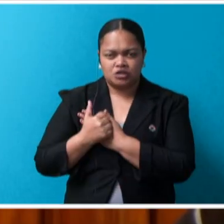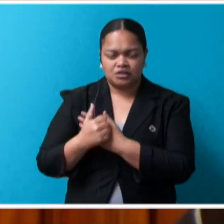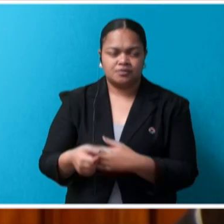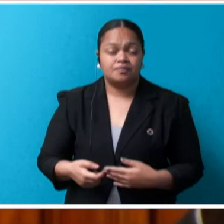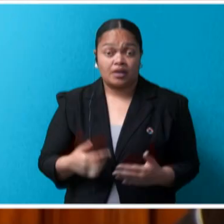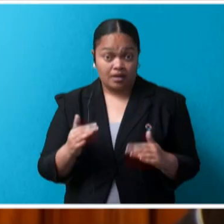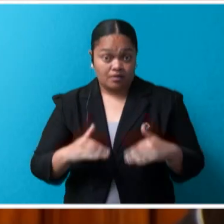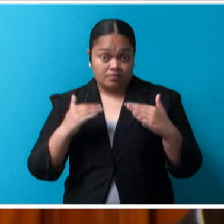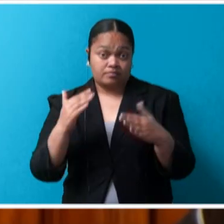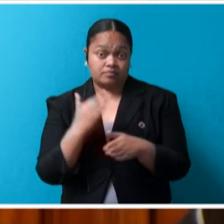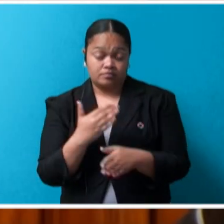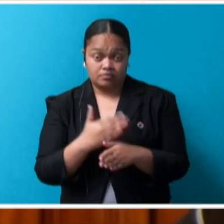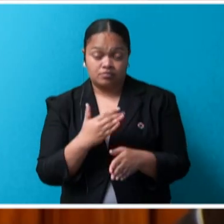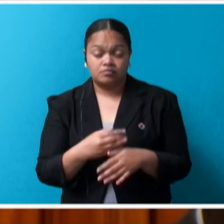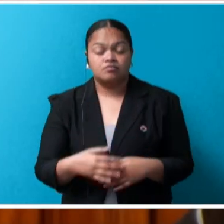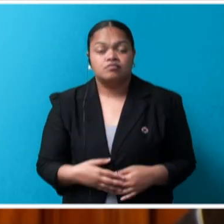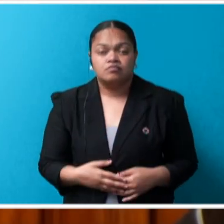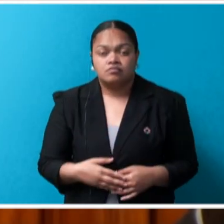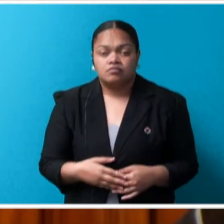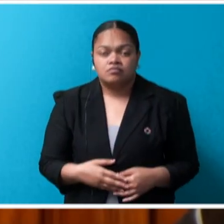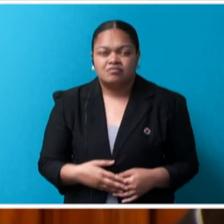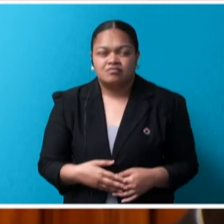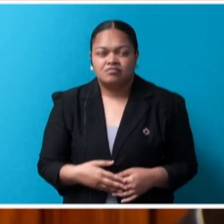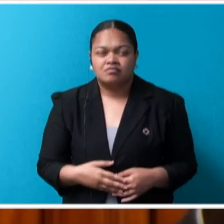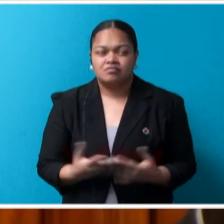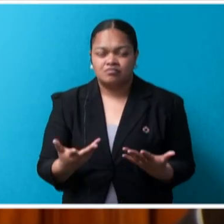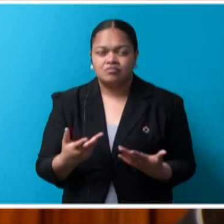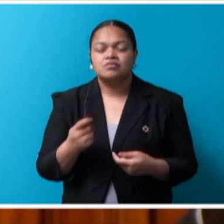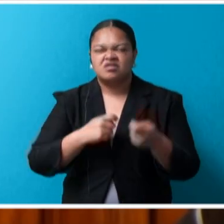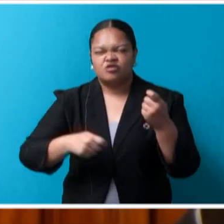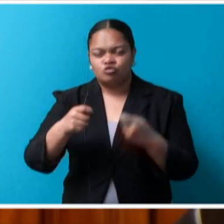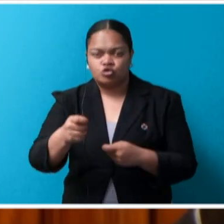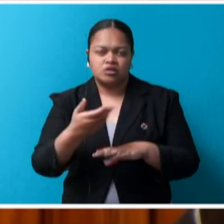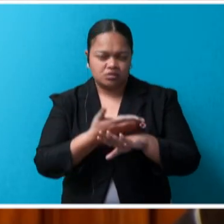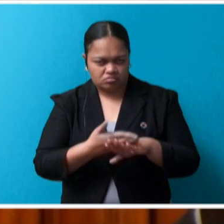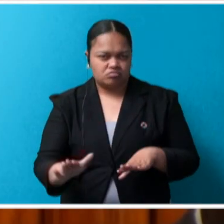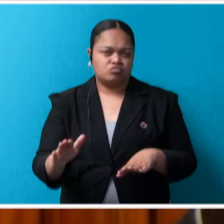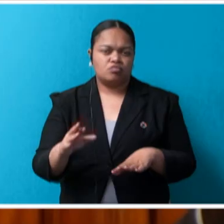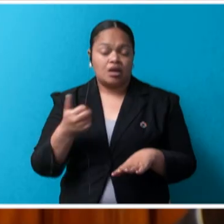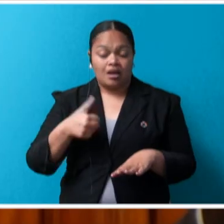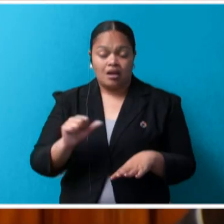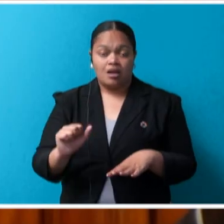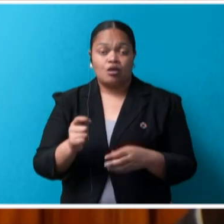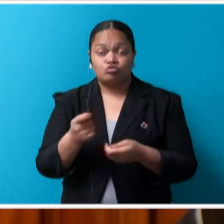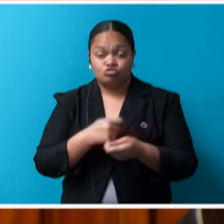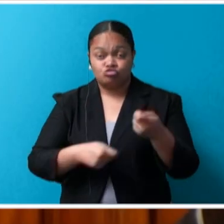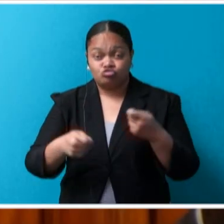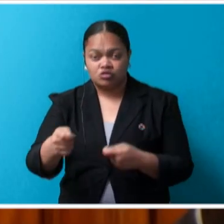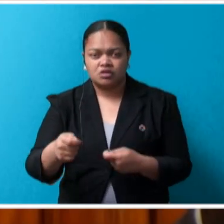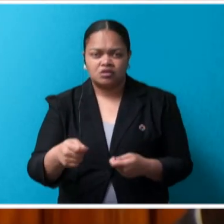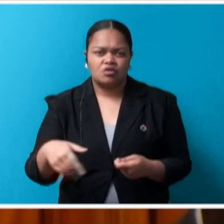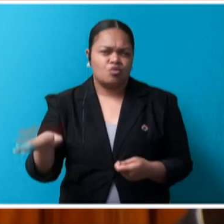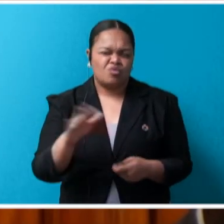work on National Single Window, a transformative trade facilitation reform that will allow traders to submit all